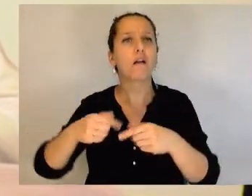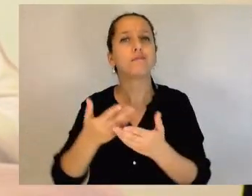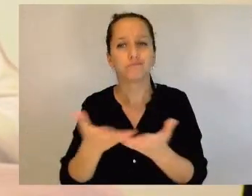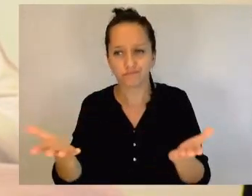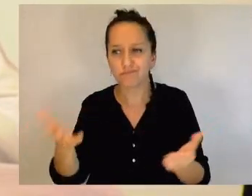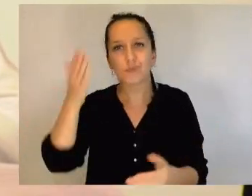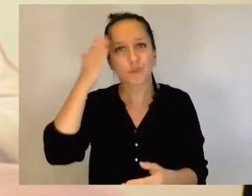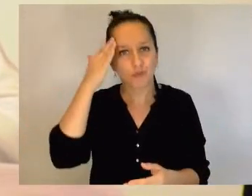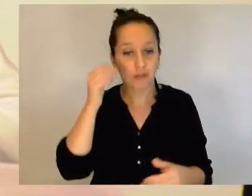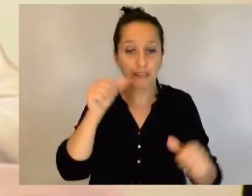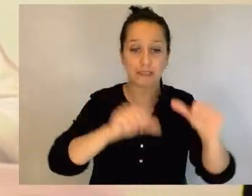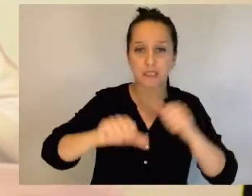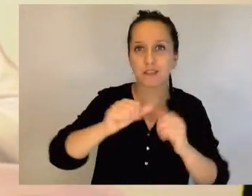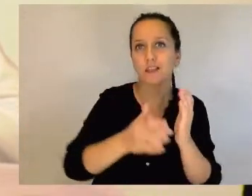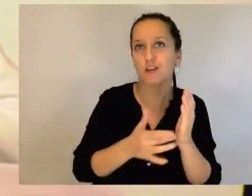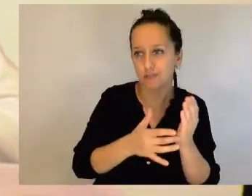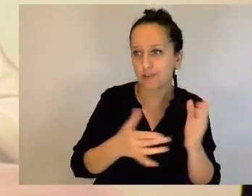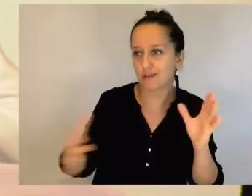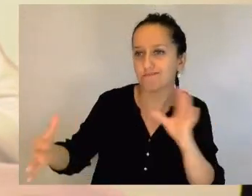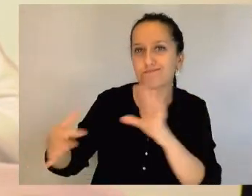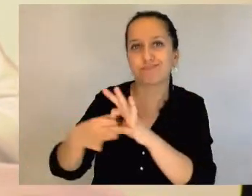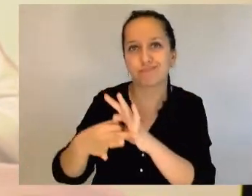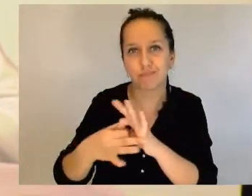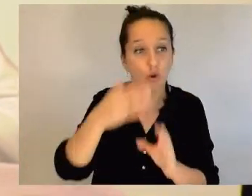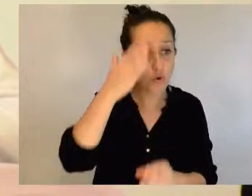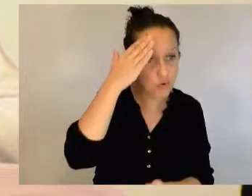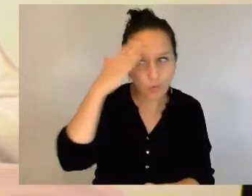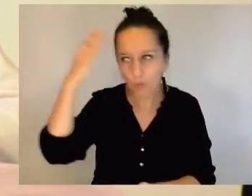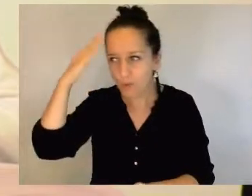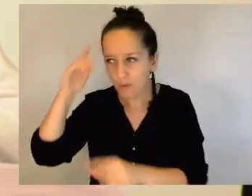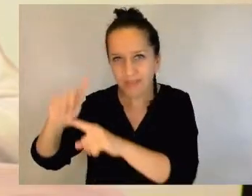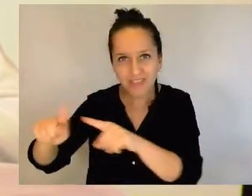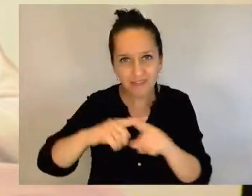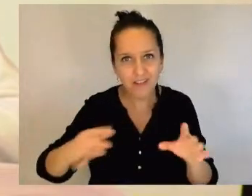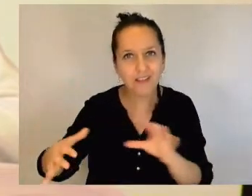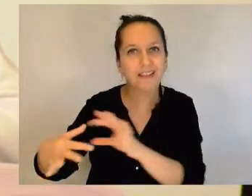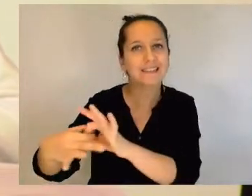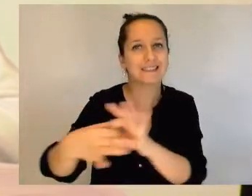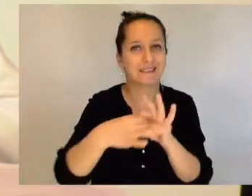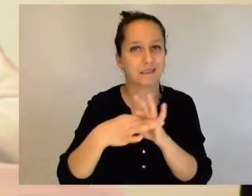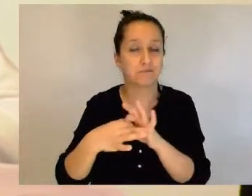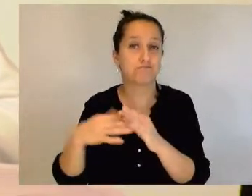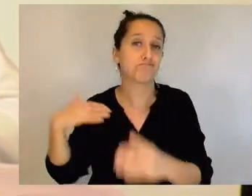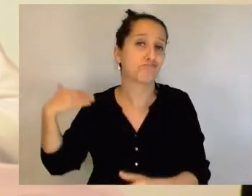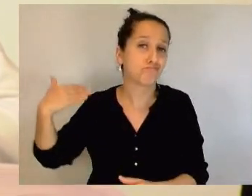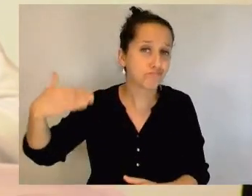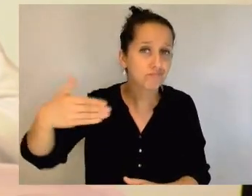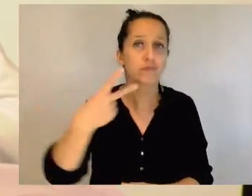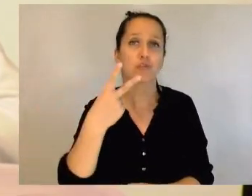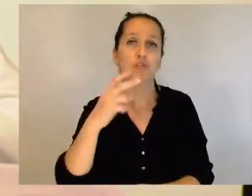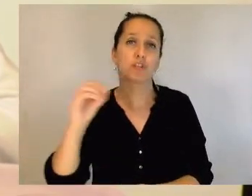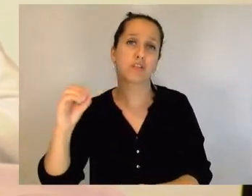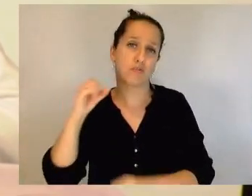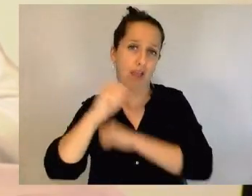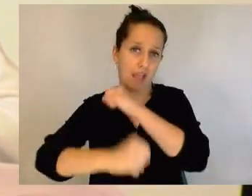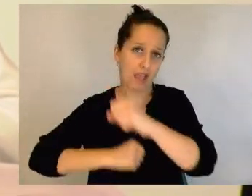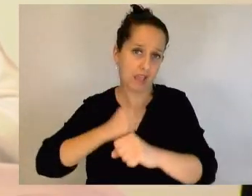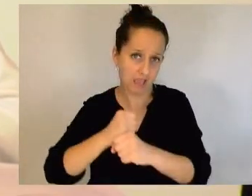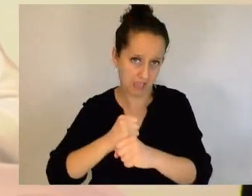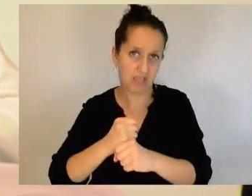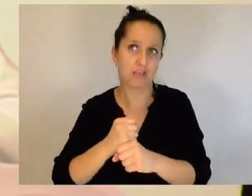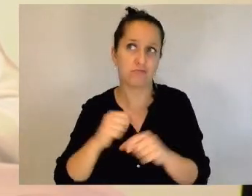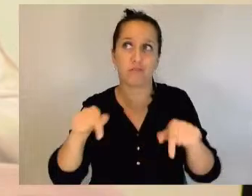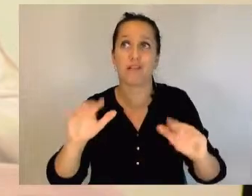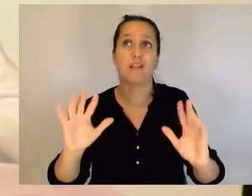territories and put them together with the tools brought by science and technology. In this context, in more than 200 years of